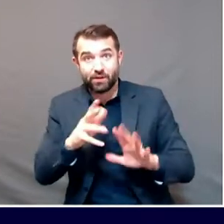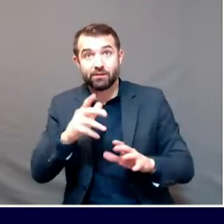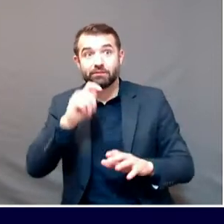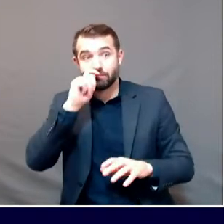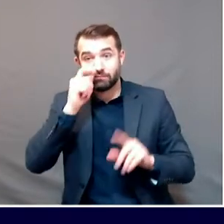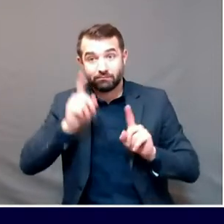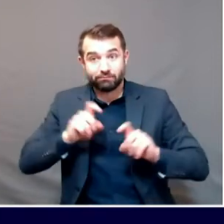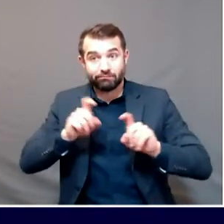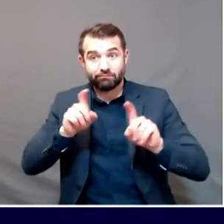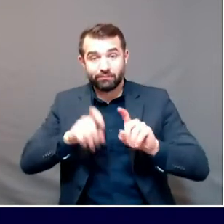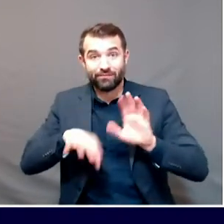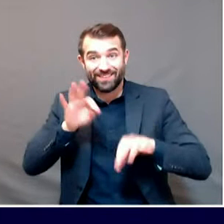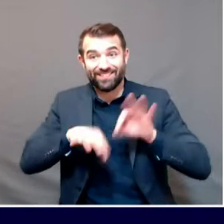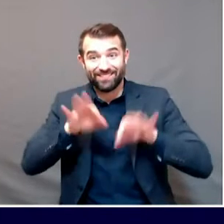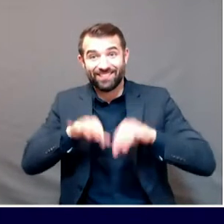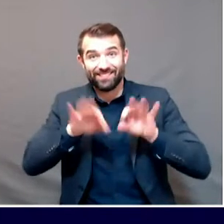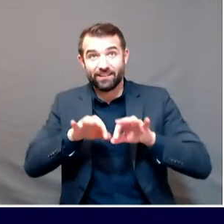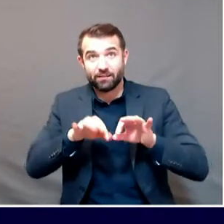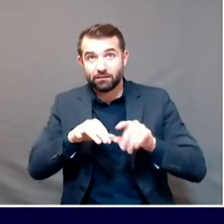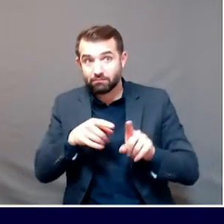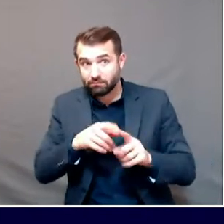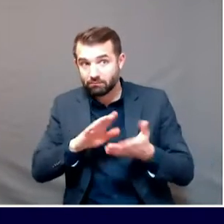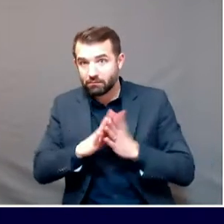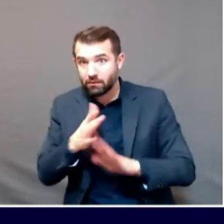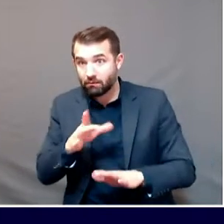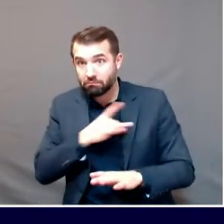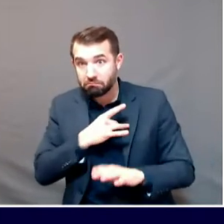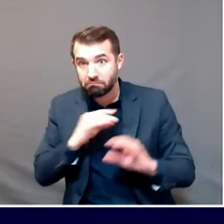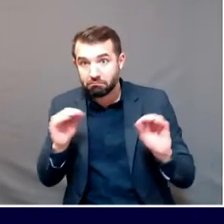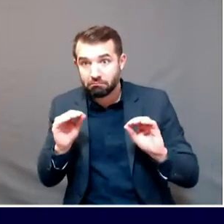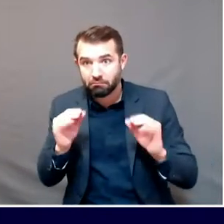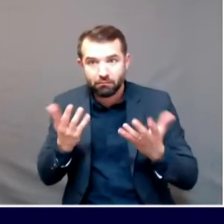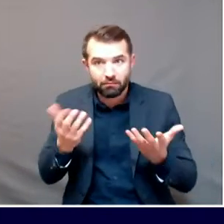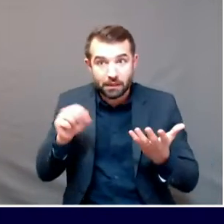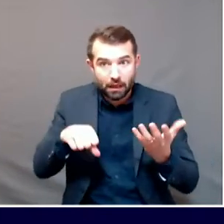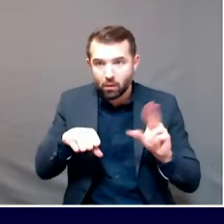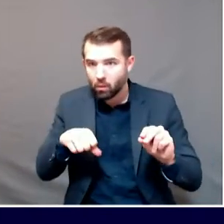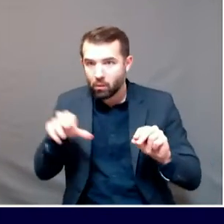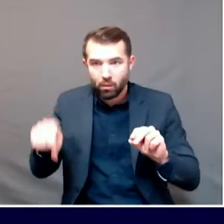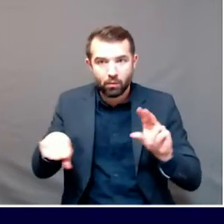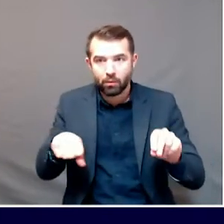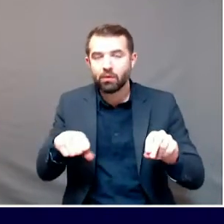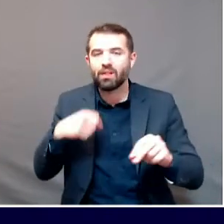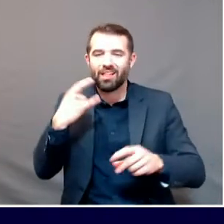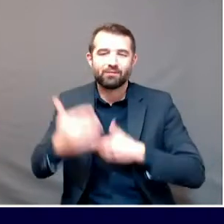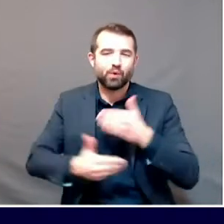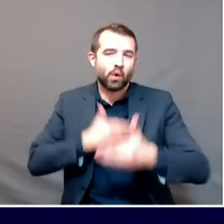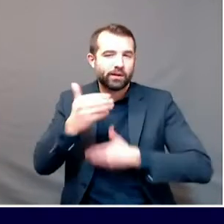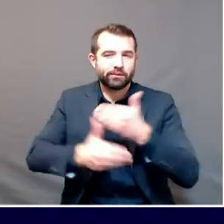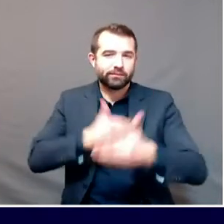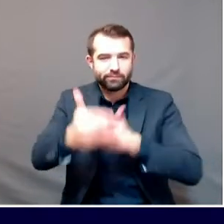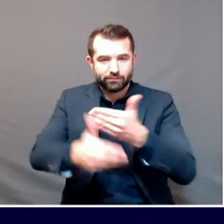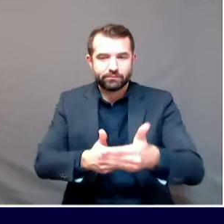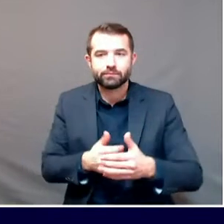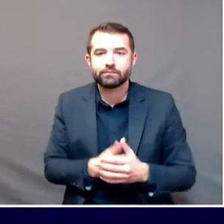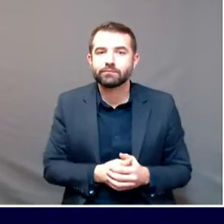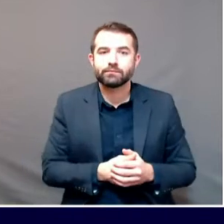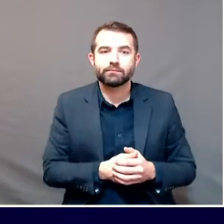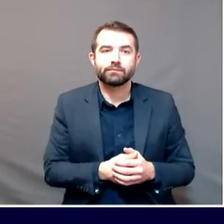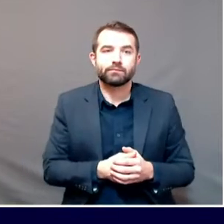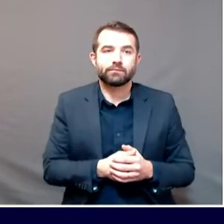2 vaccines, one for COVID, something that is all around us with tens of thousands of cases, and another for